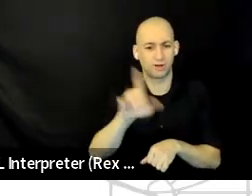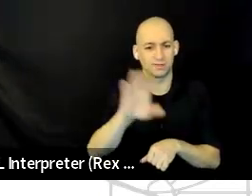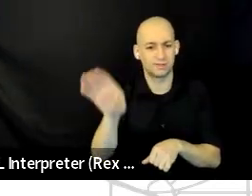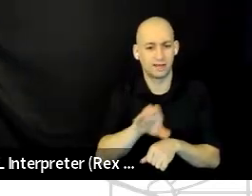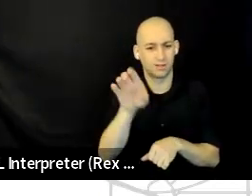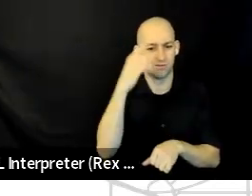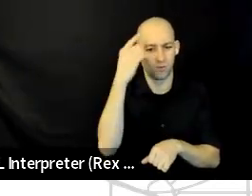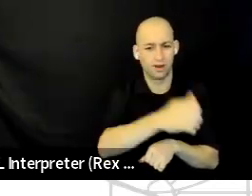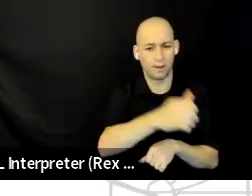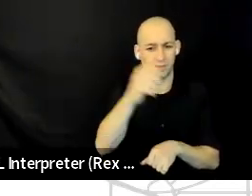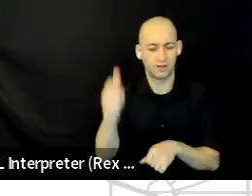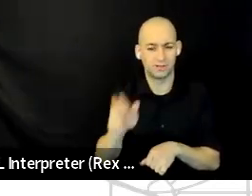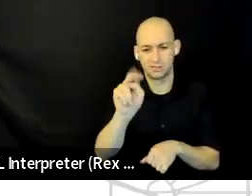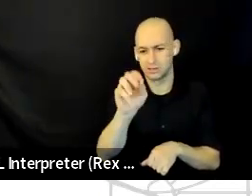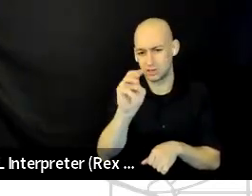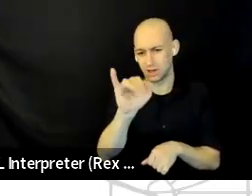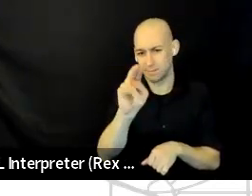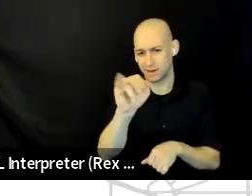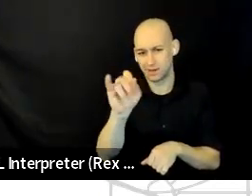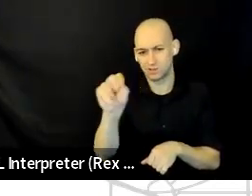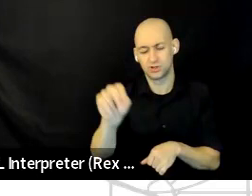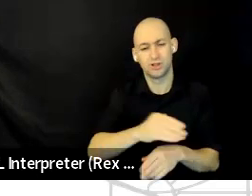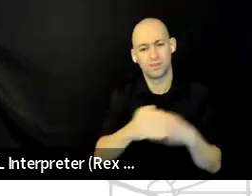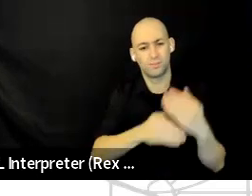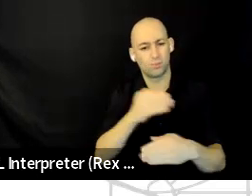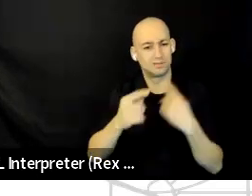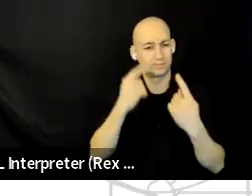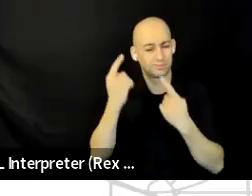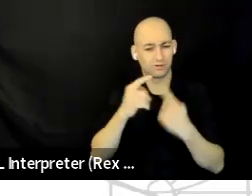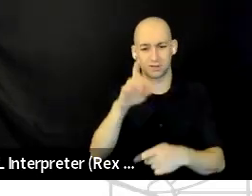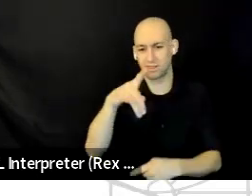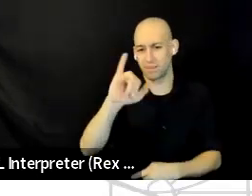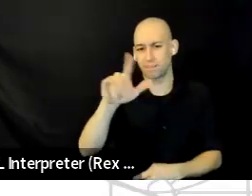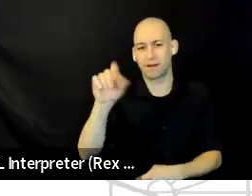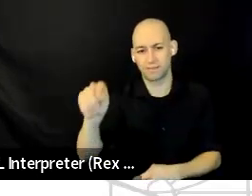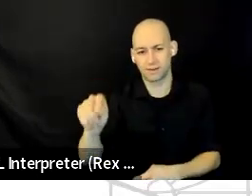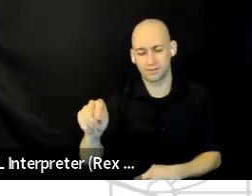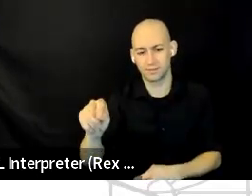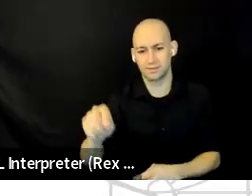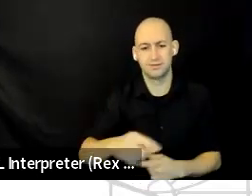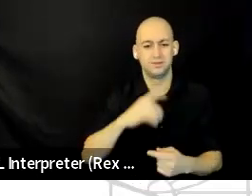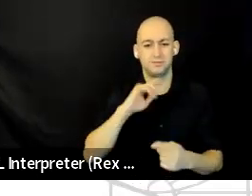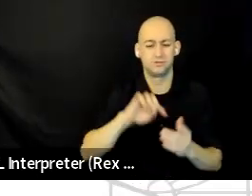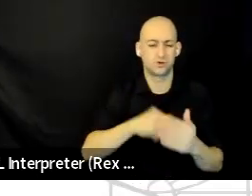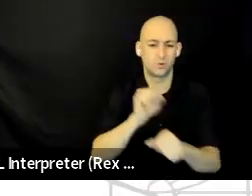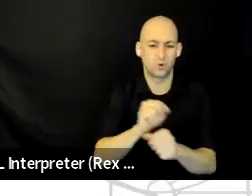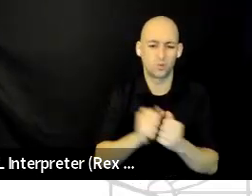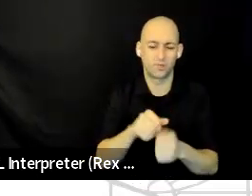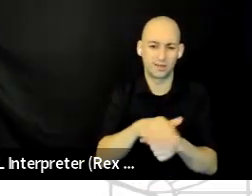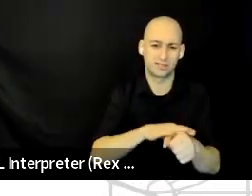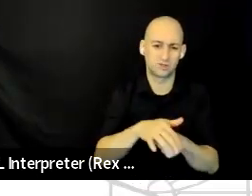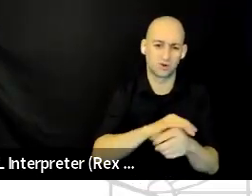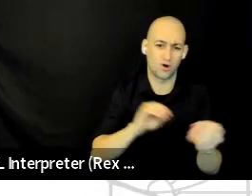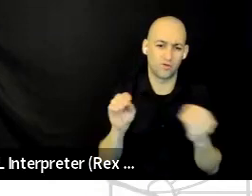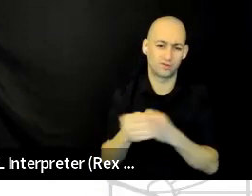nominations, so the process will be considered a pilot. And we're going to start with working with our district offices to collect